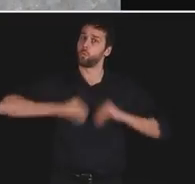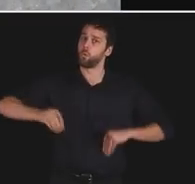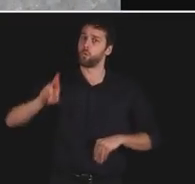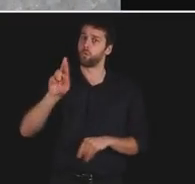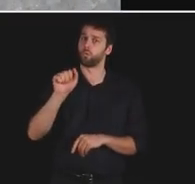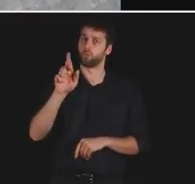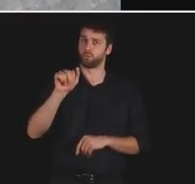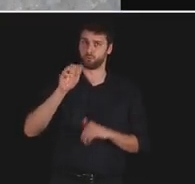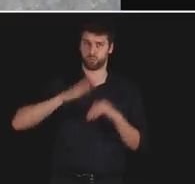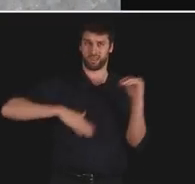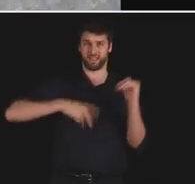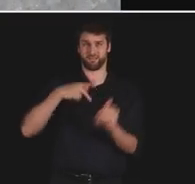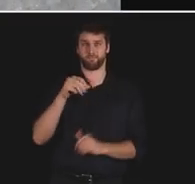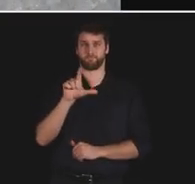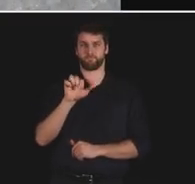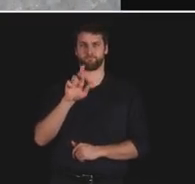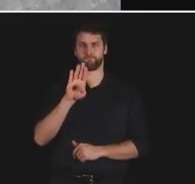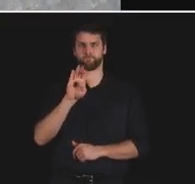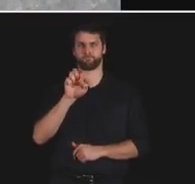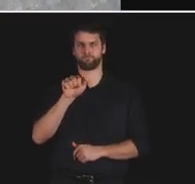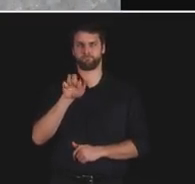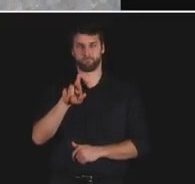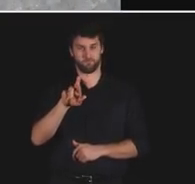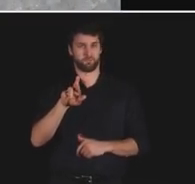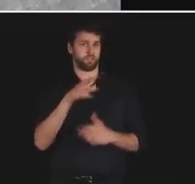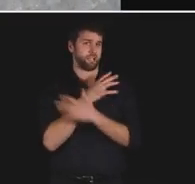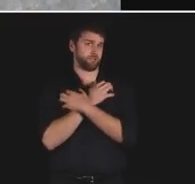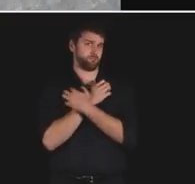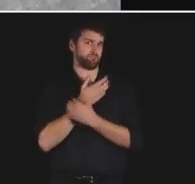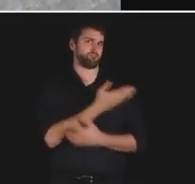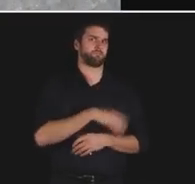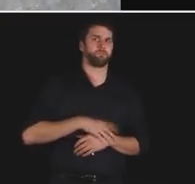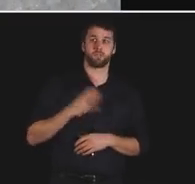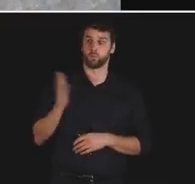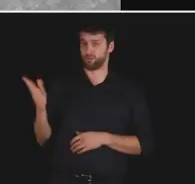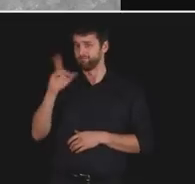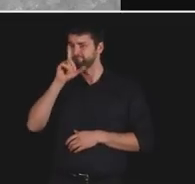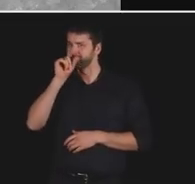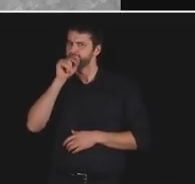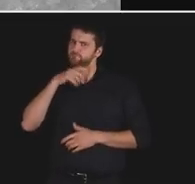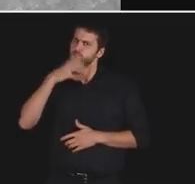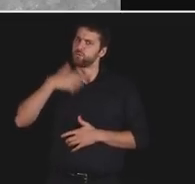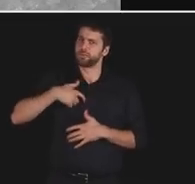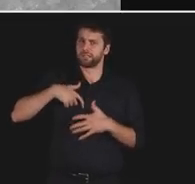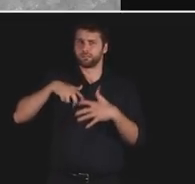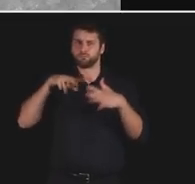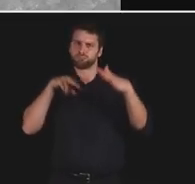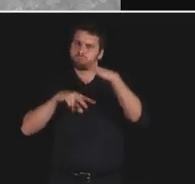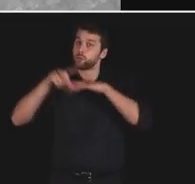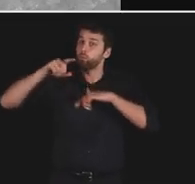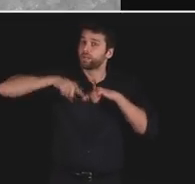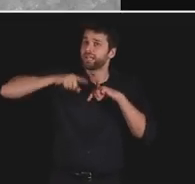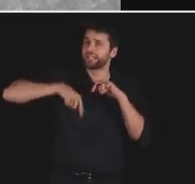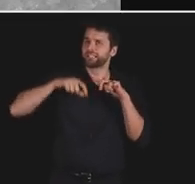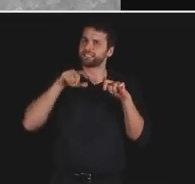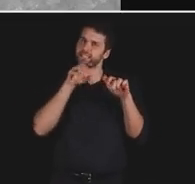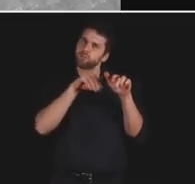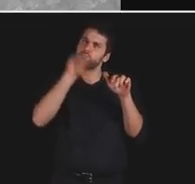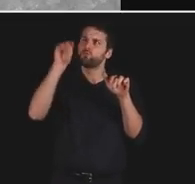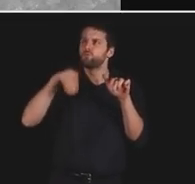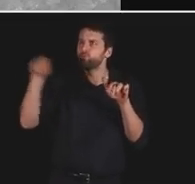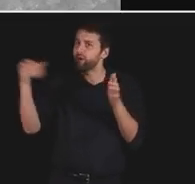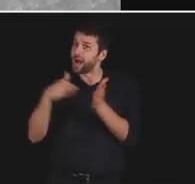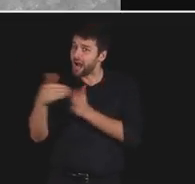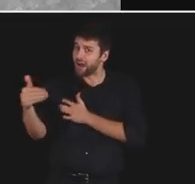better photo of one. This is a ghostly, unpredictable, nomadic bird of the Arctic. Quite beautiful, I think, if you